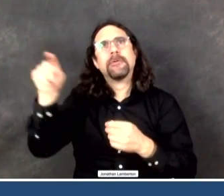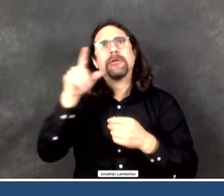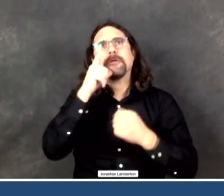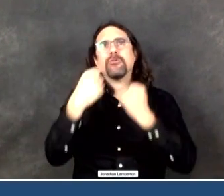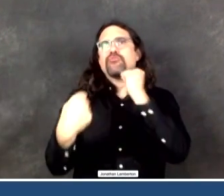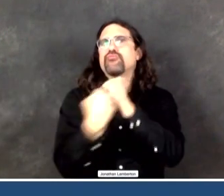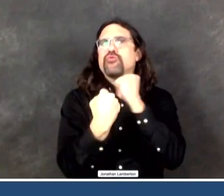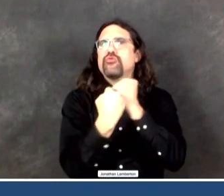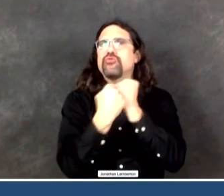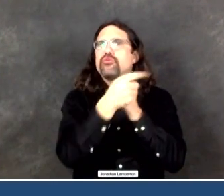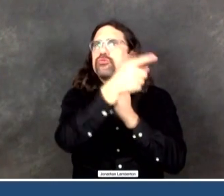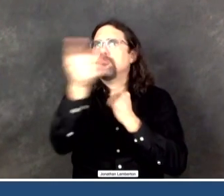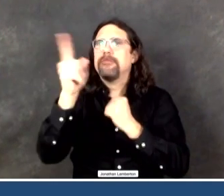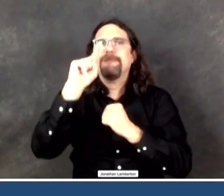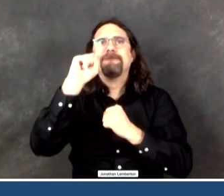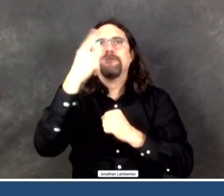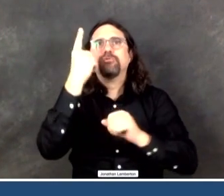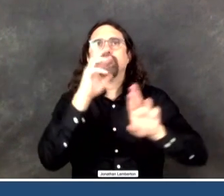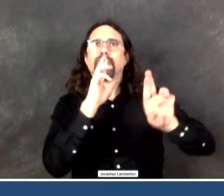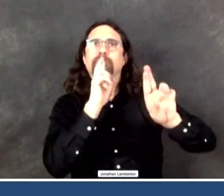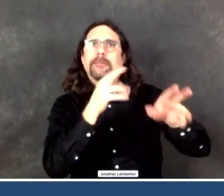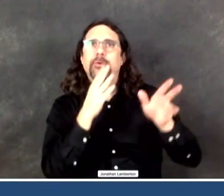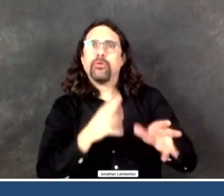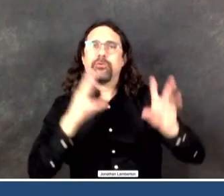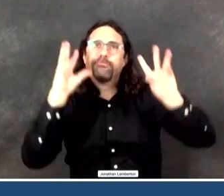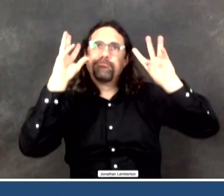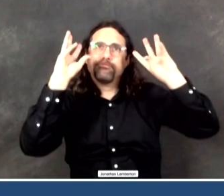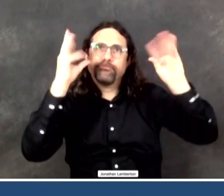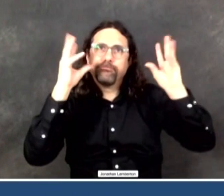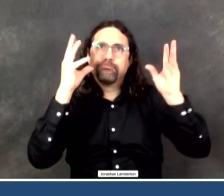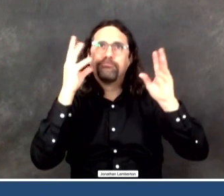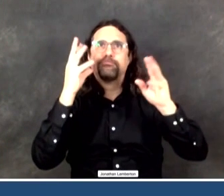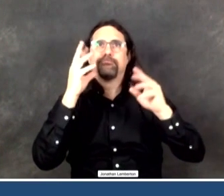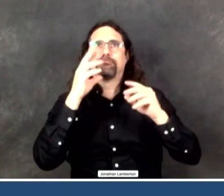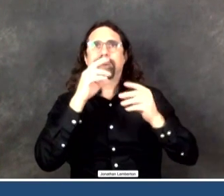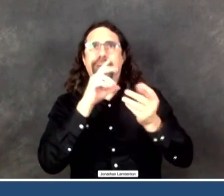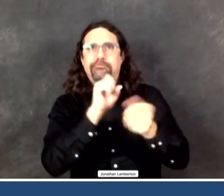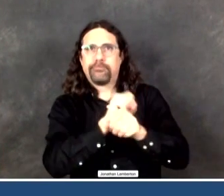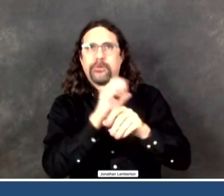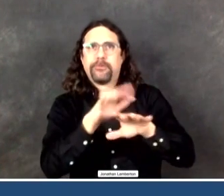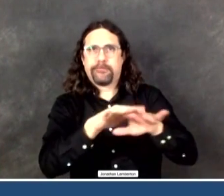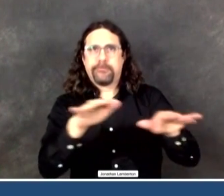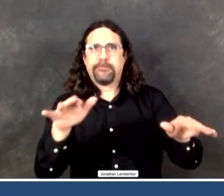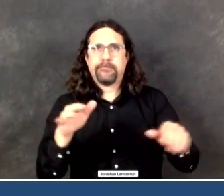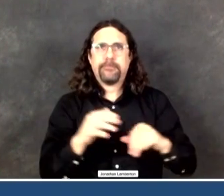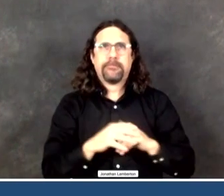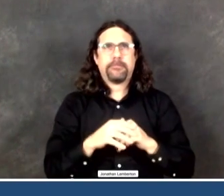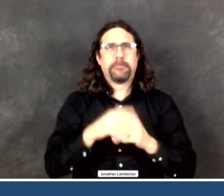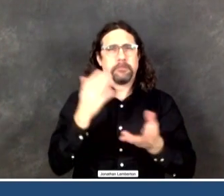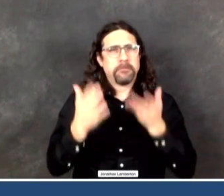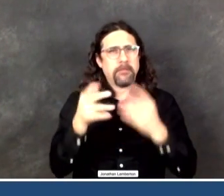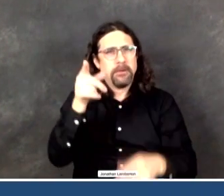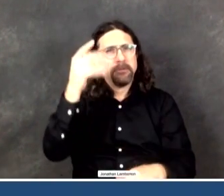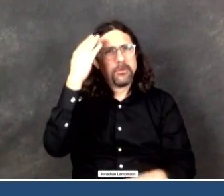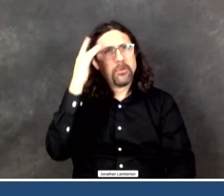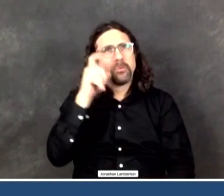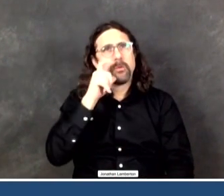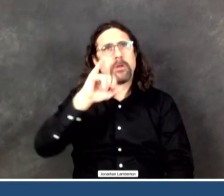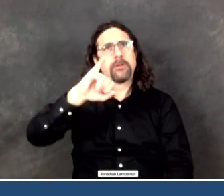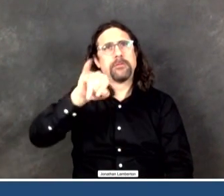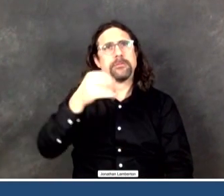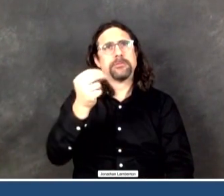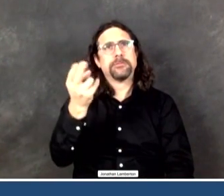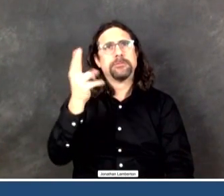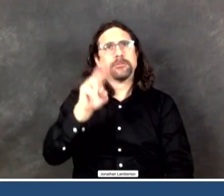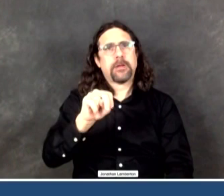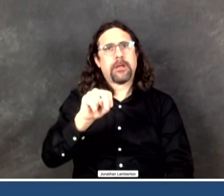illustrious career in the on the basketball court, John Starks. He has dished out an assist, and this time